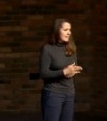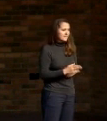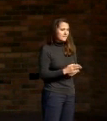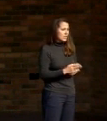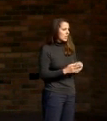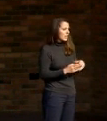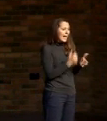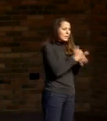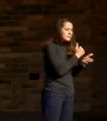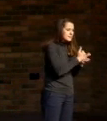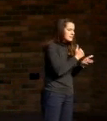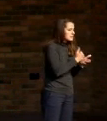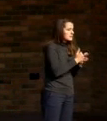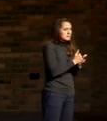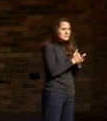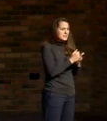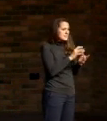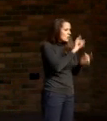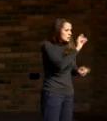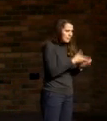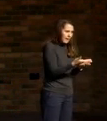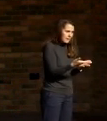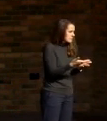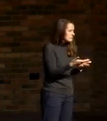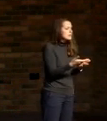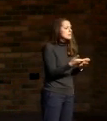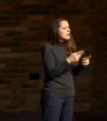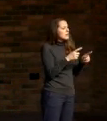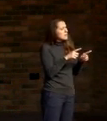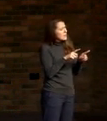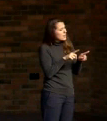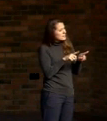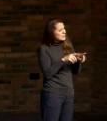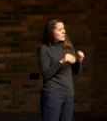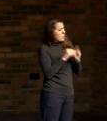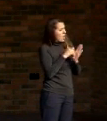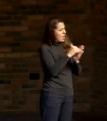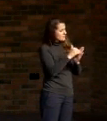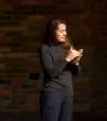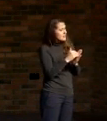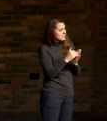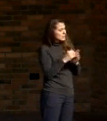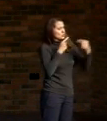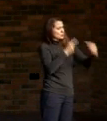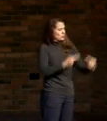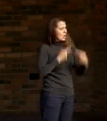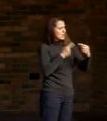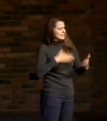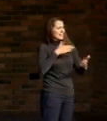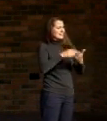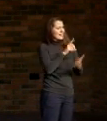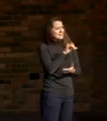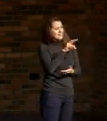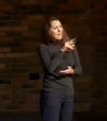aid spiritual things, but more frequently than not, struggles against the divine word of